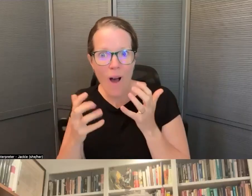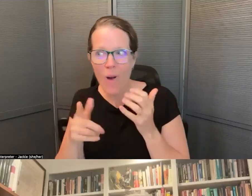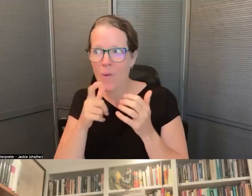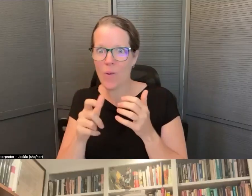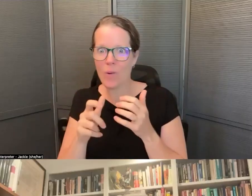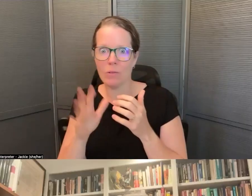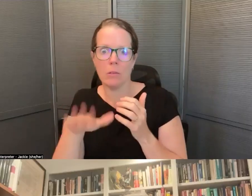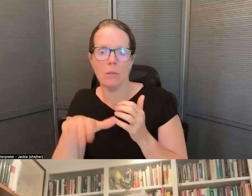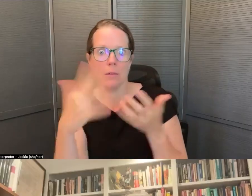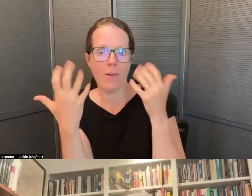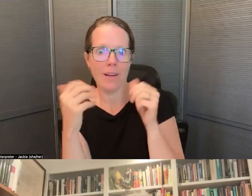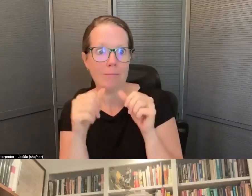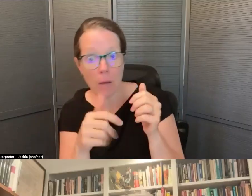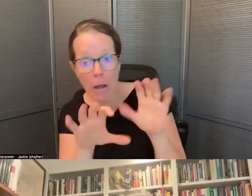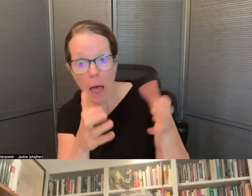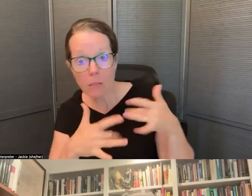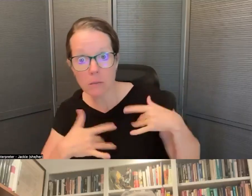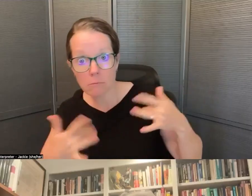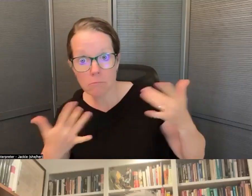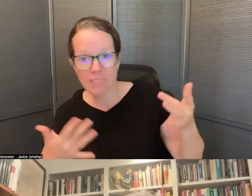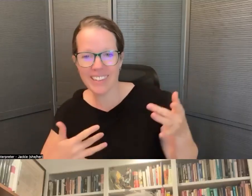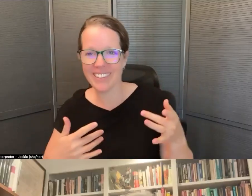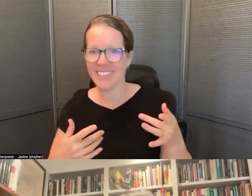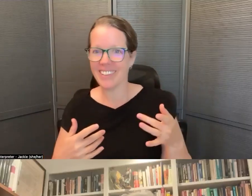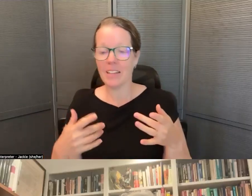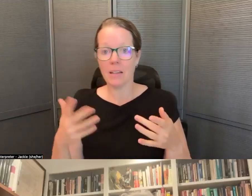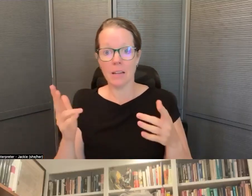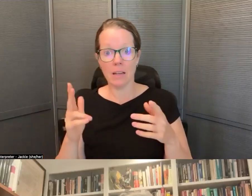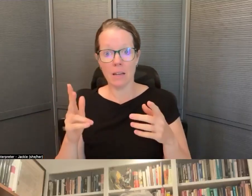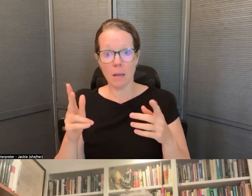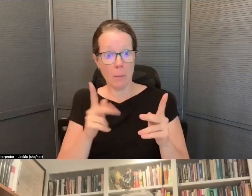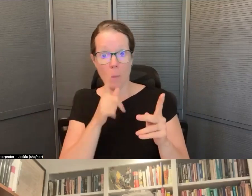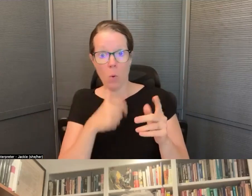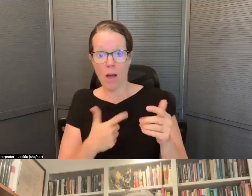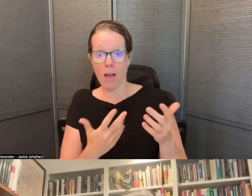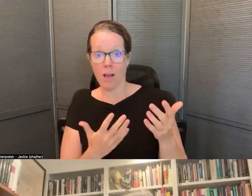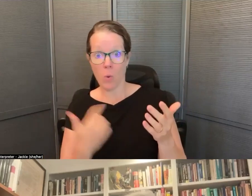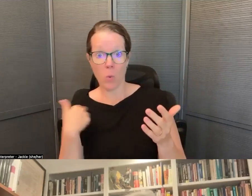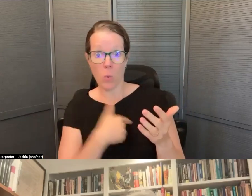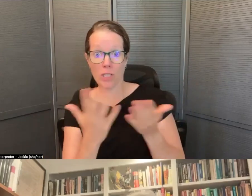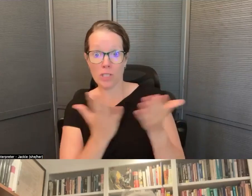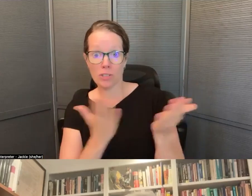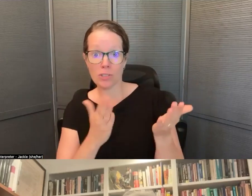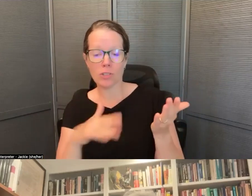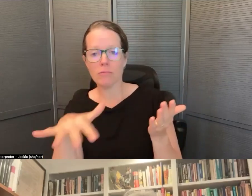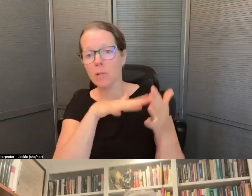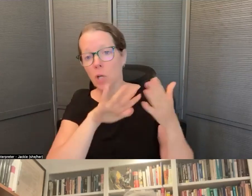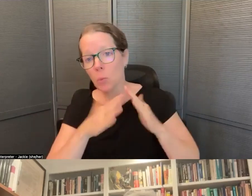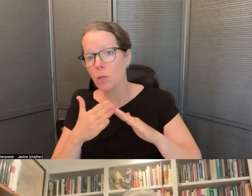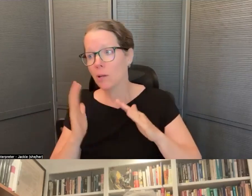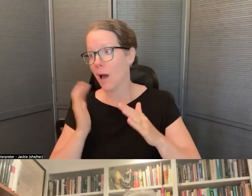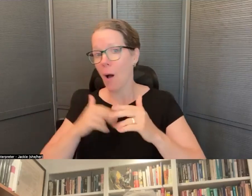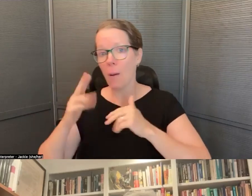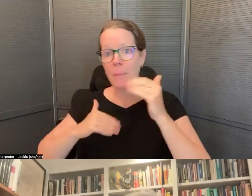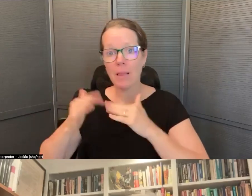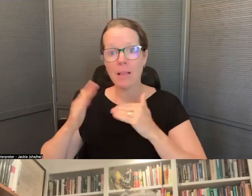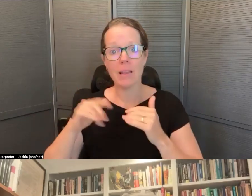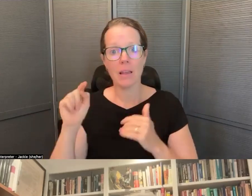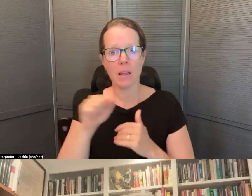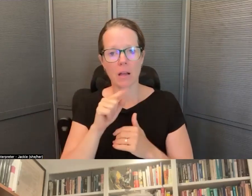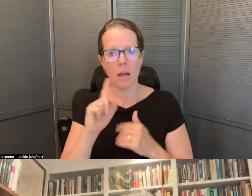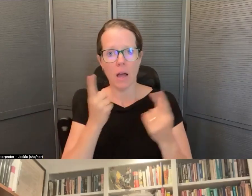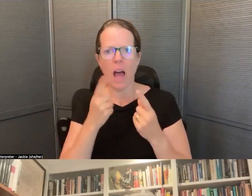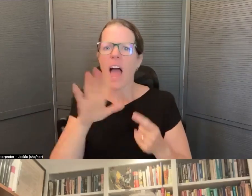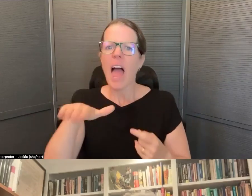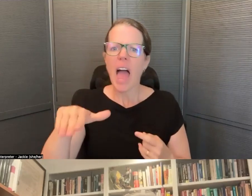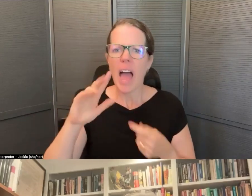and the excitement to come back. And even our person serve that I see in the community or out and around our building, they will say, "Hey, when's it